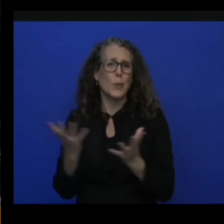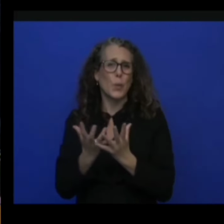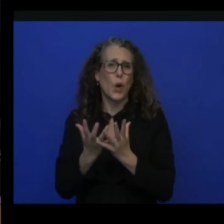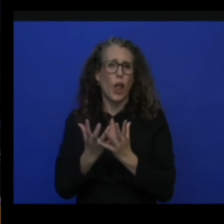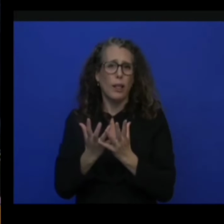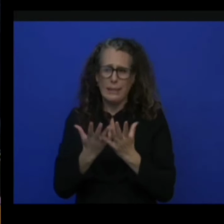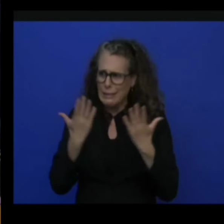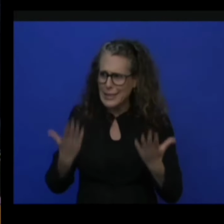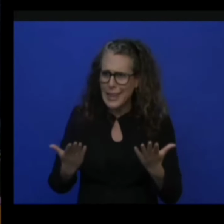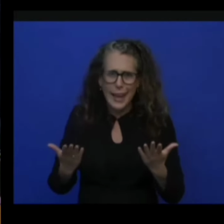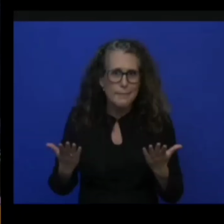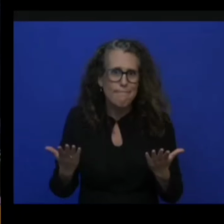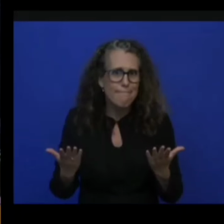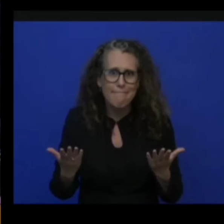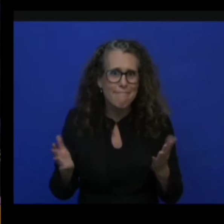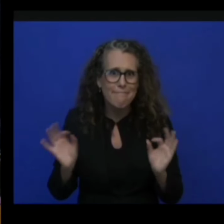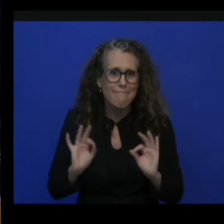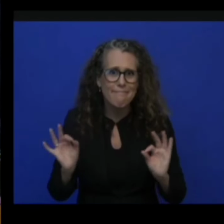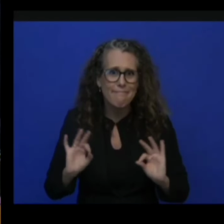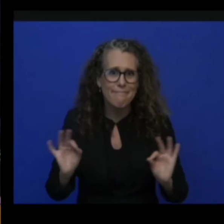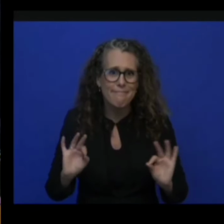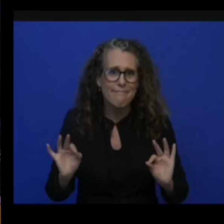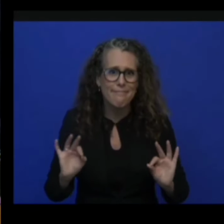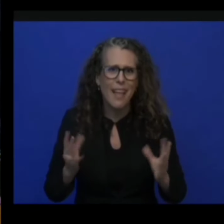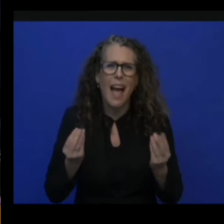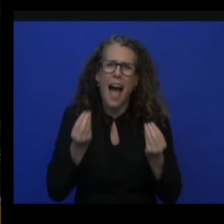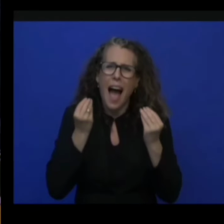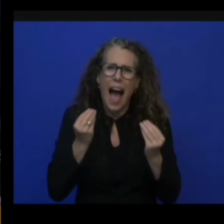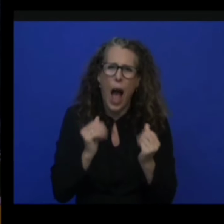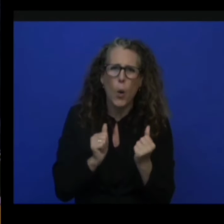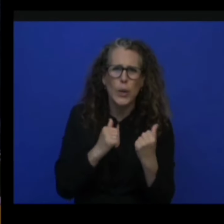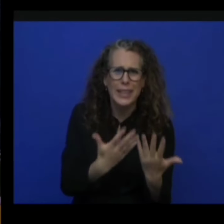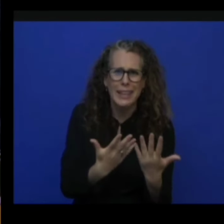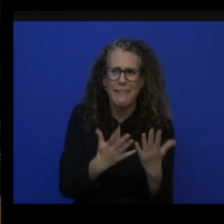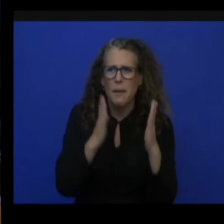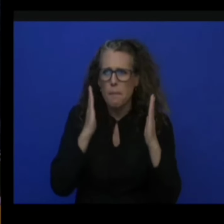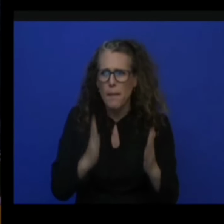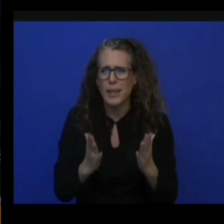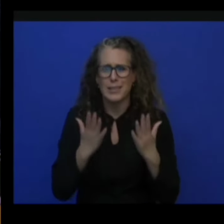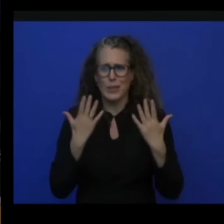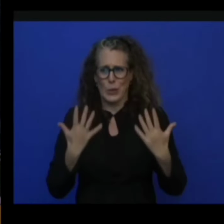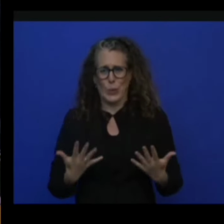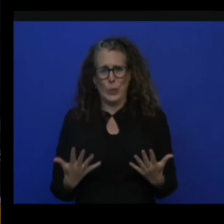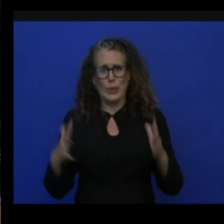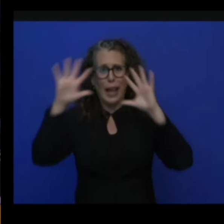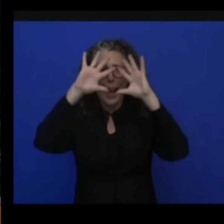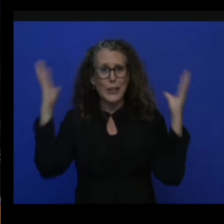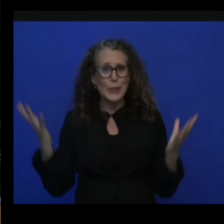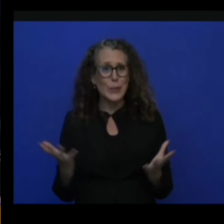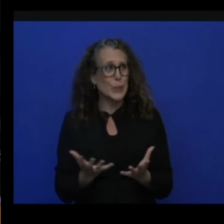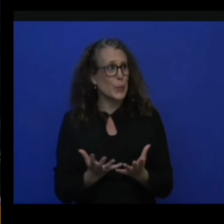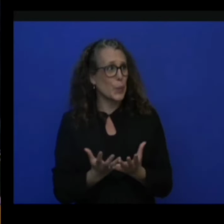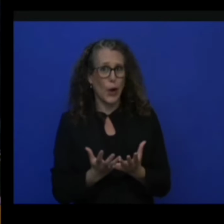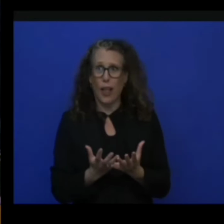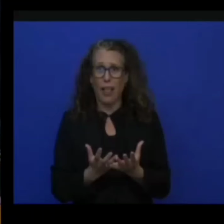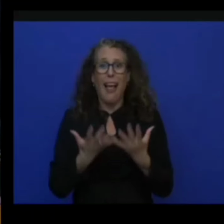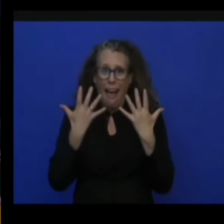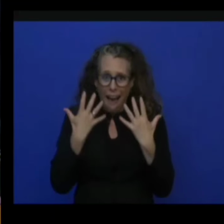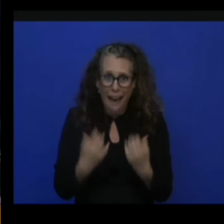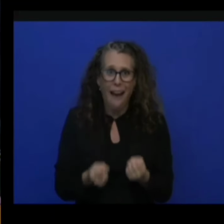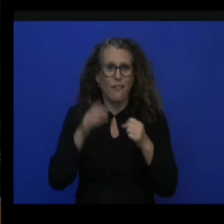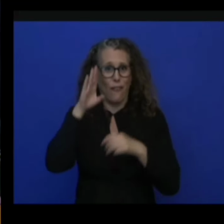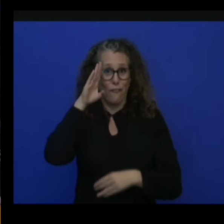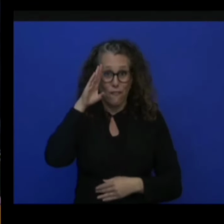that we can ensure that this world of ours is indeed a future for